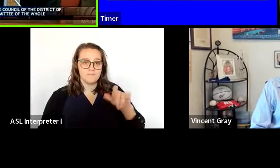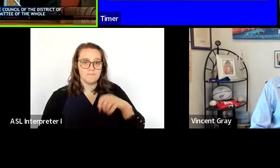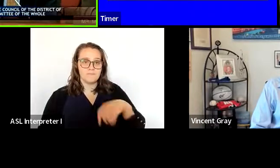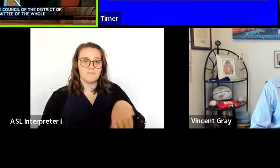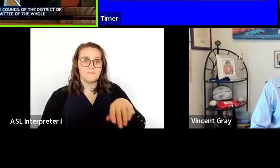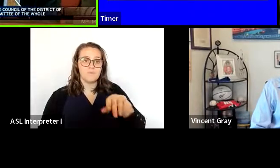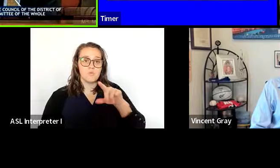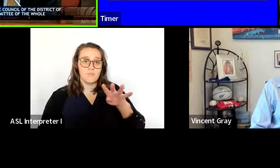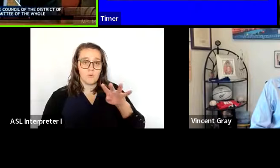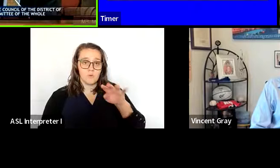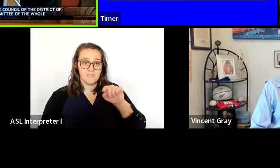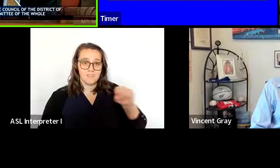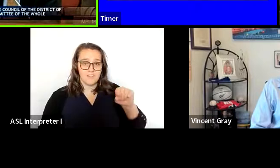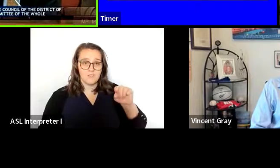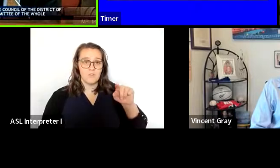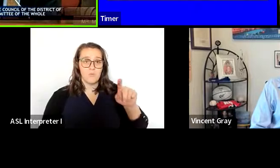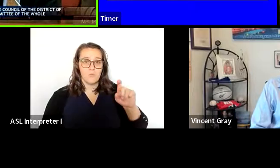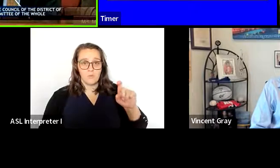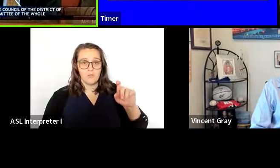24-145